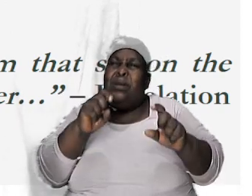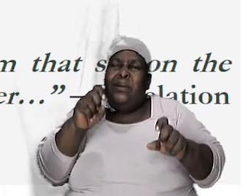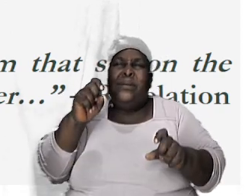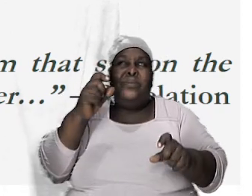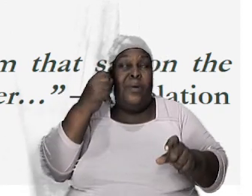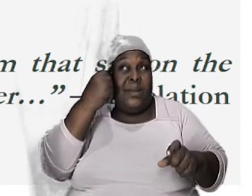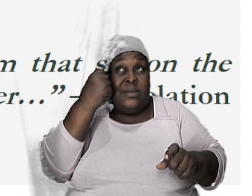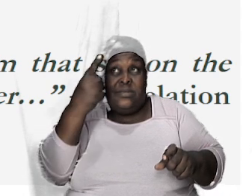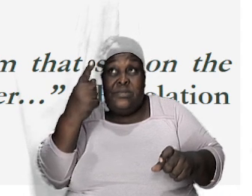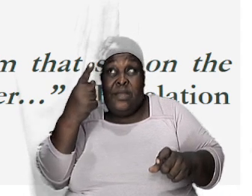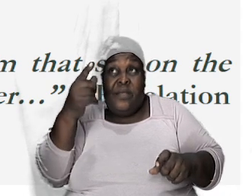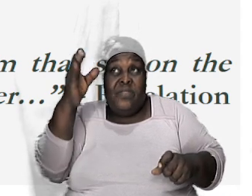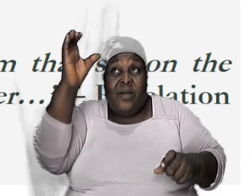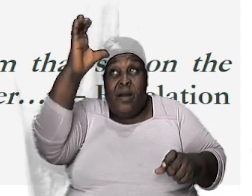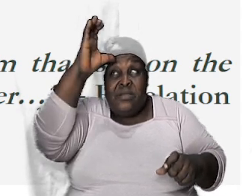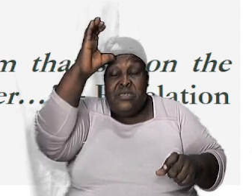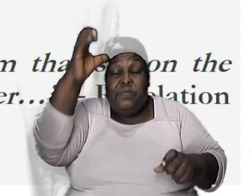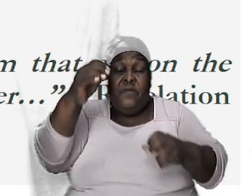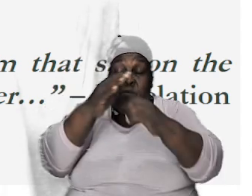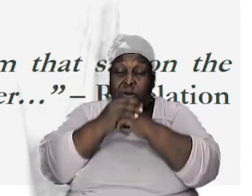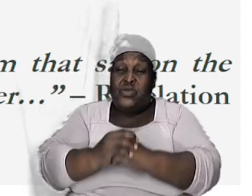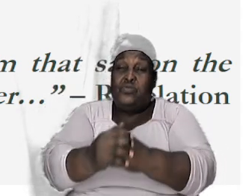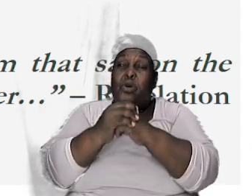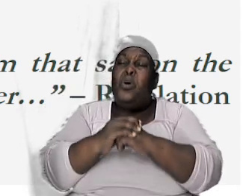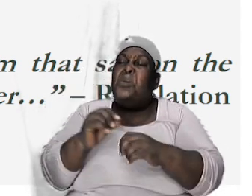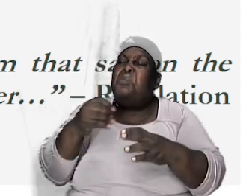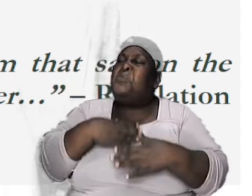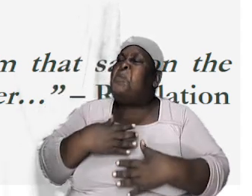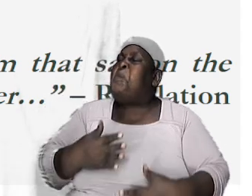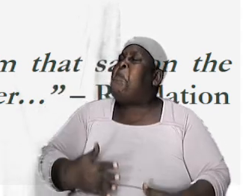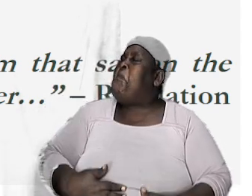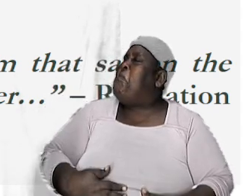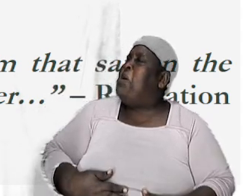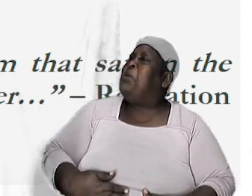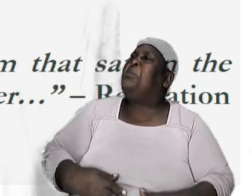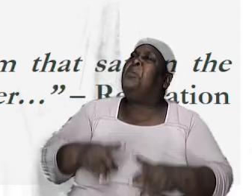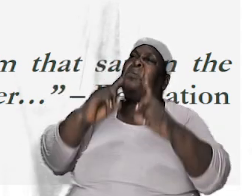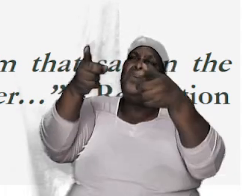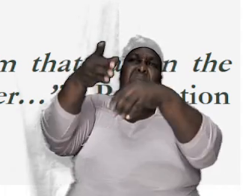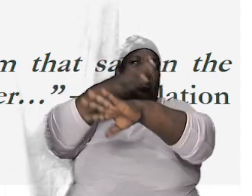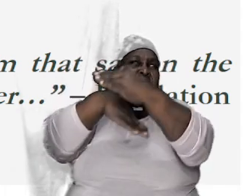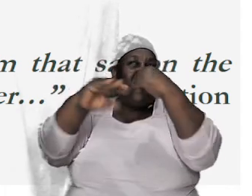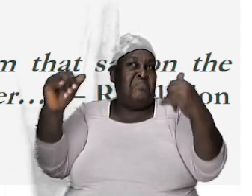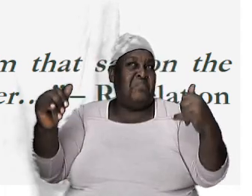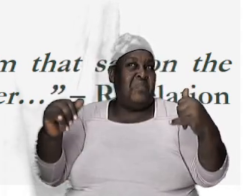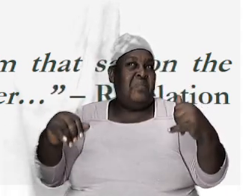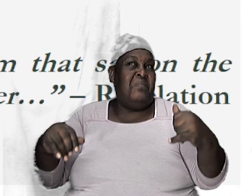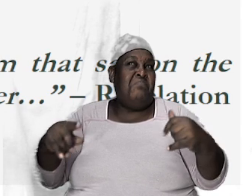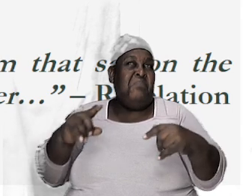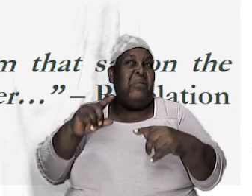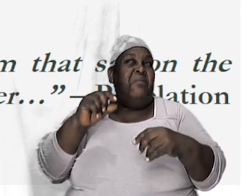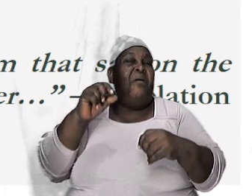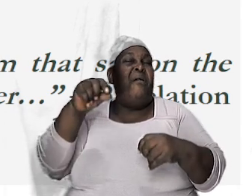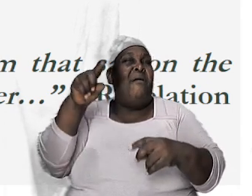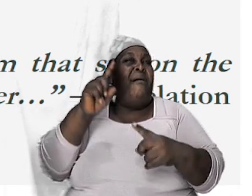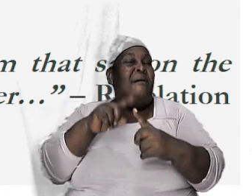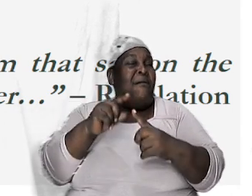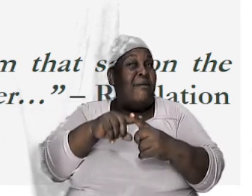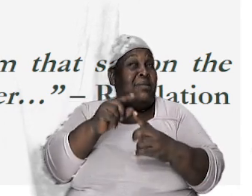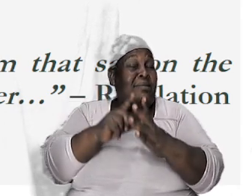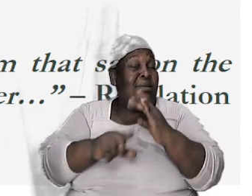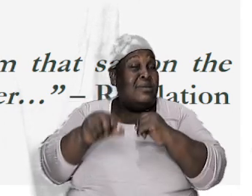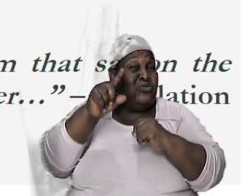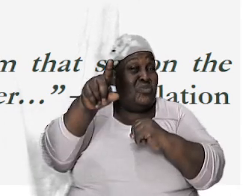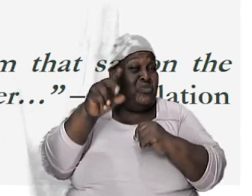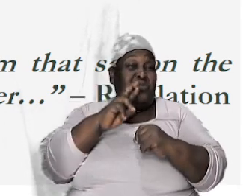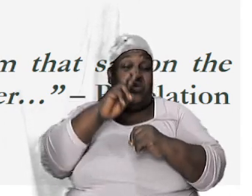of worship. Nobody is not going to make it to heaven unless you are a worshiper. That's what the Bible says in Revelation chapter 4 and